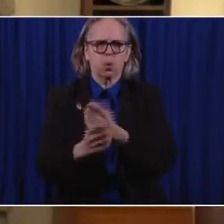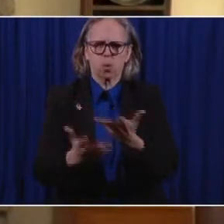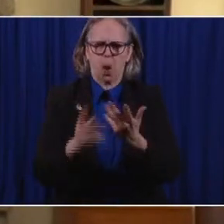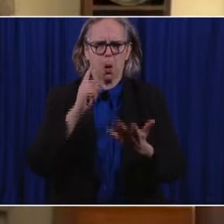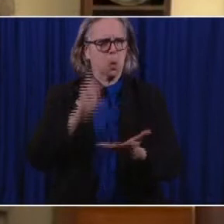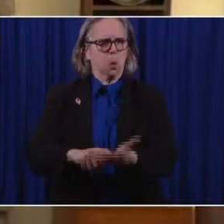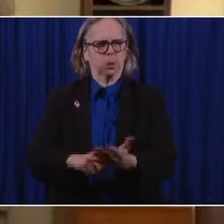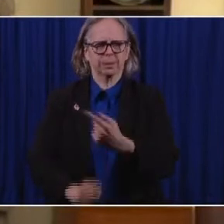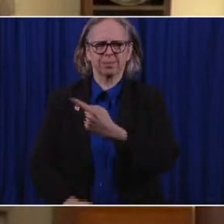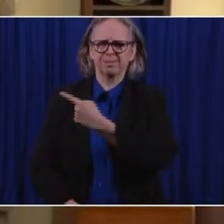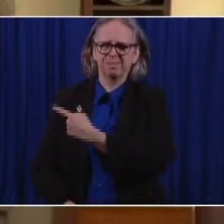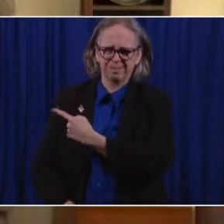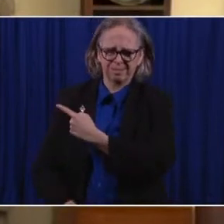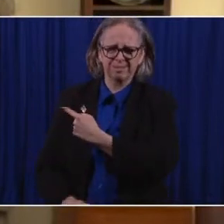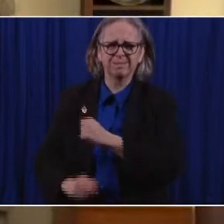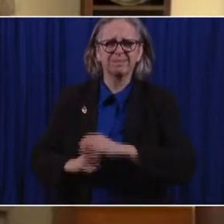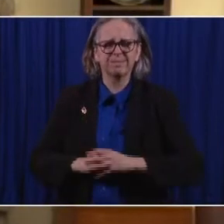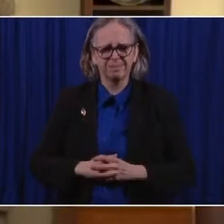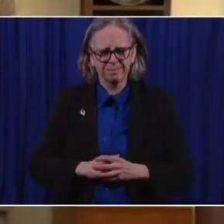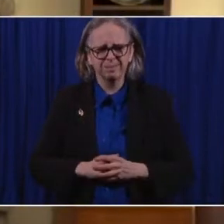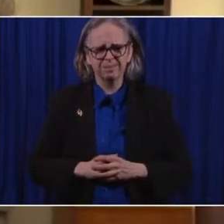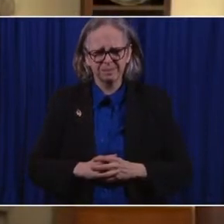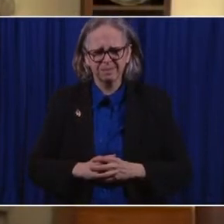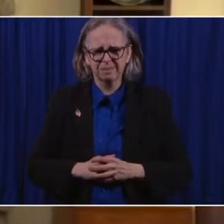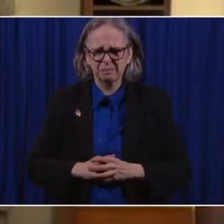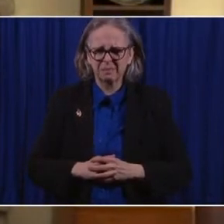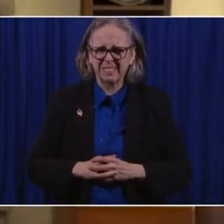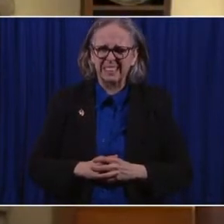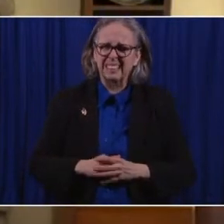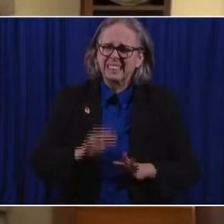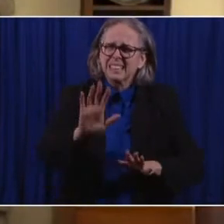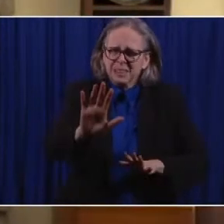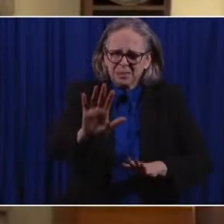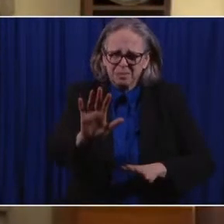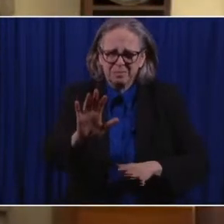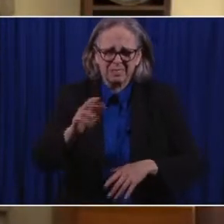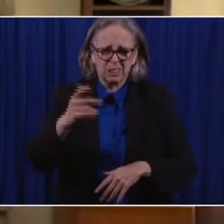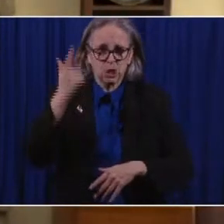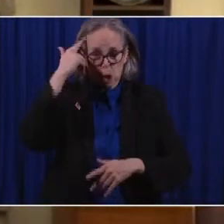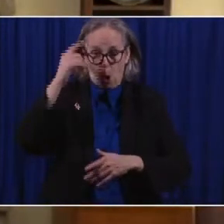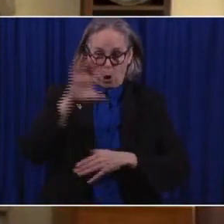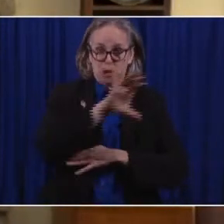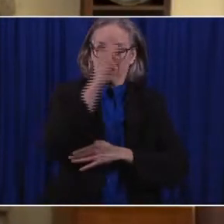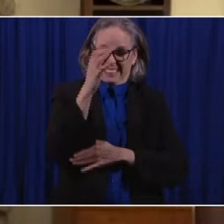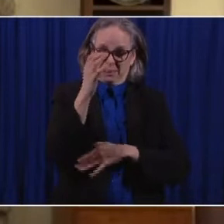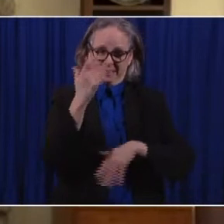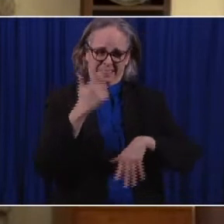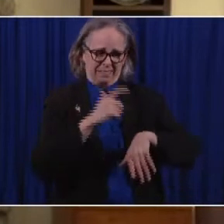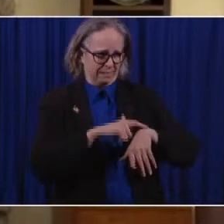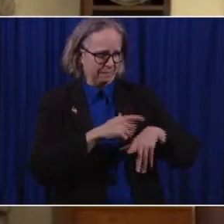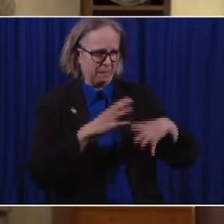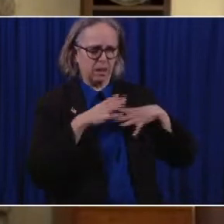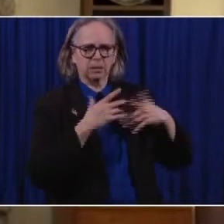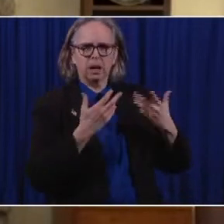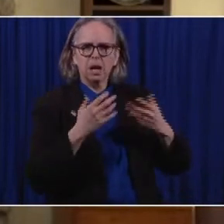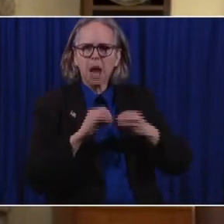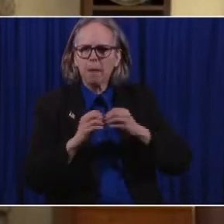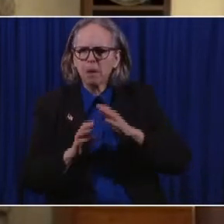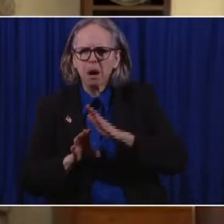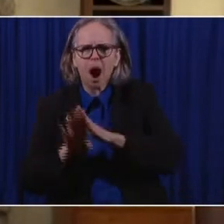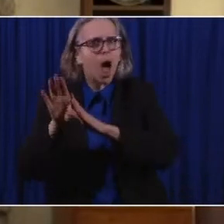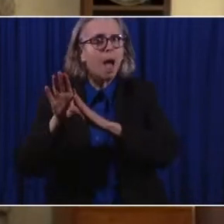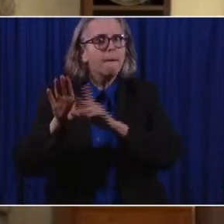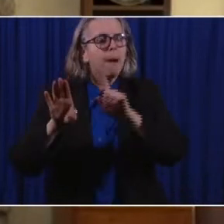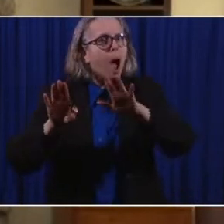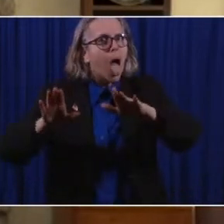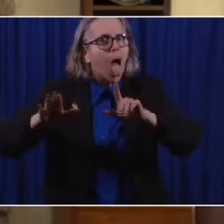minute. We're not necessarily seeing a dramatic surge after Christmas yet, but there's a bit of an upswing in our cases.